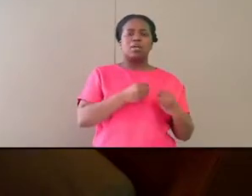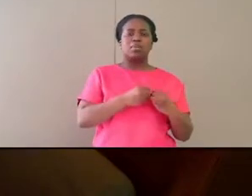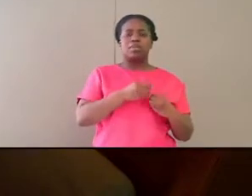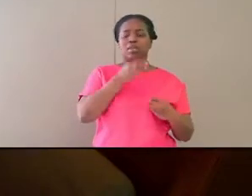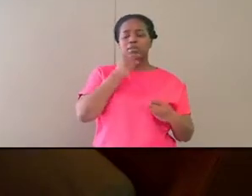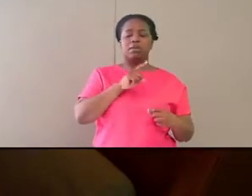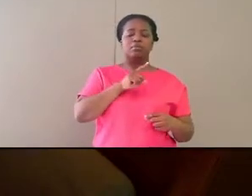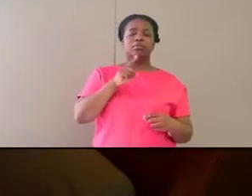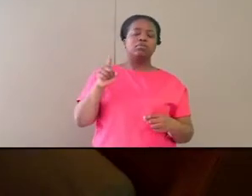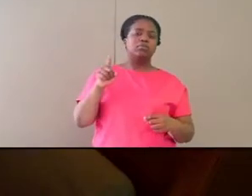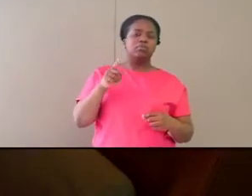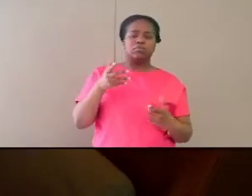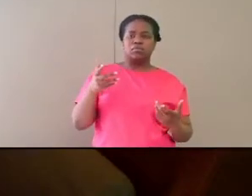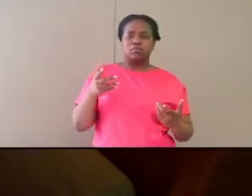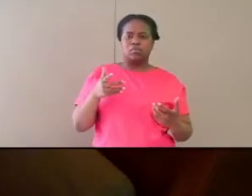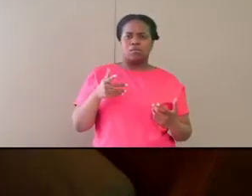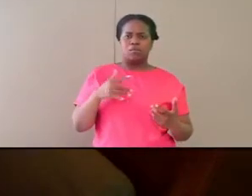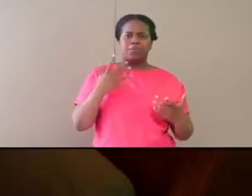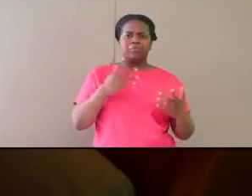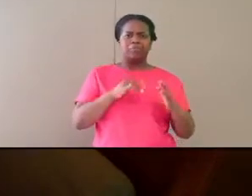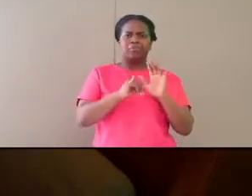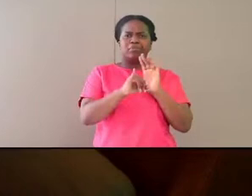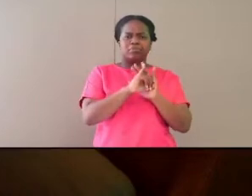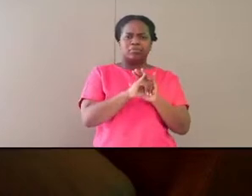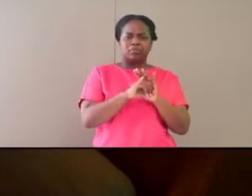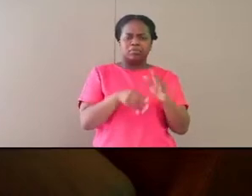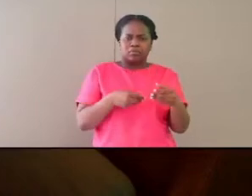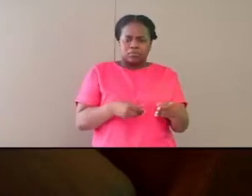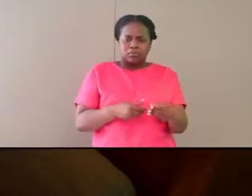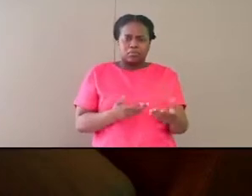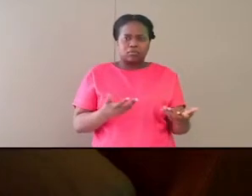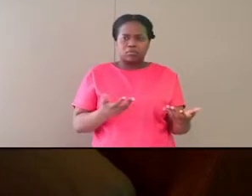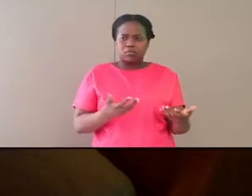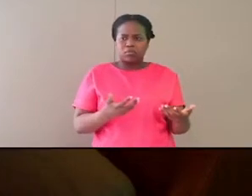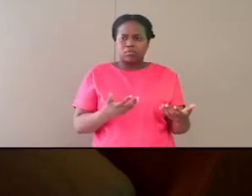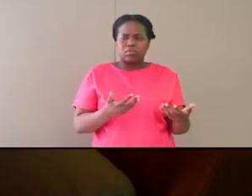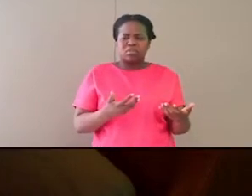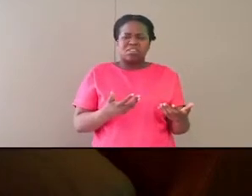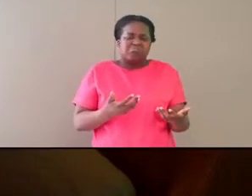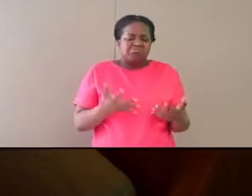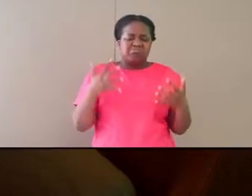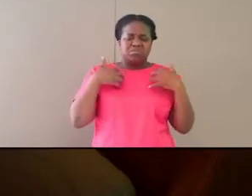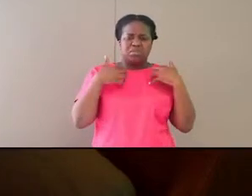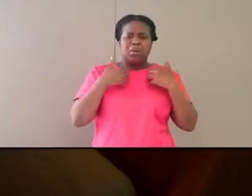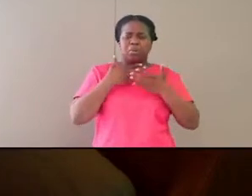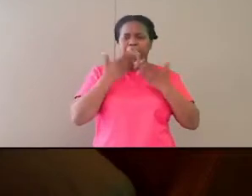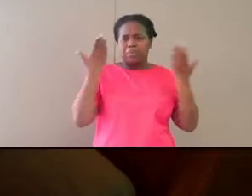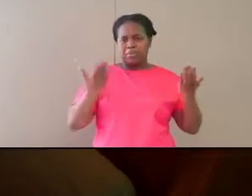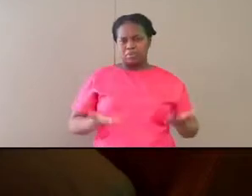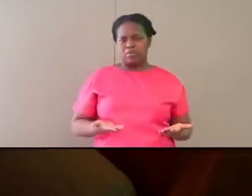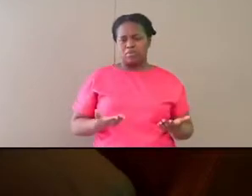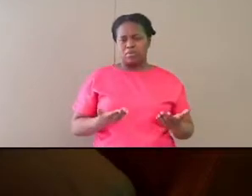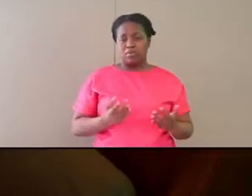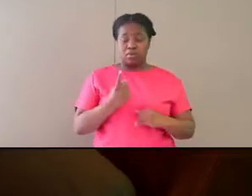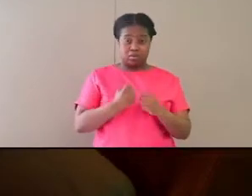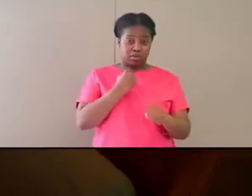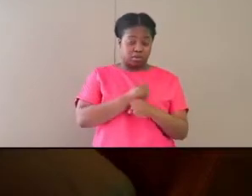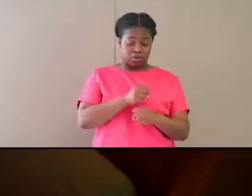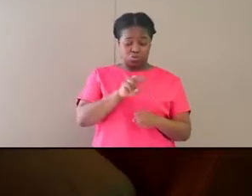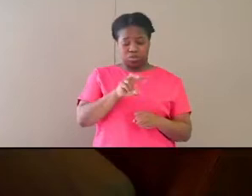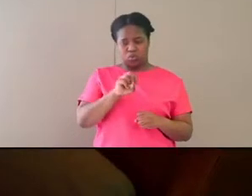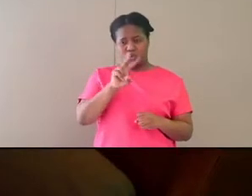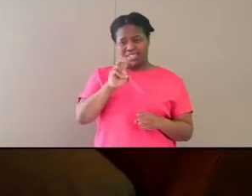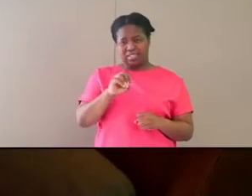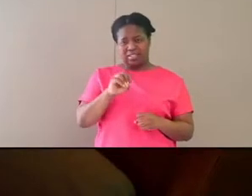identification or documentation. They are less concerned. It came up. 2020, there was